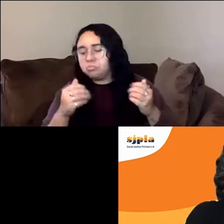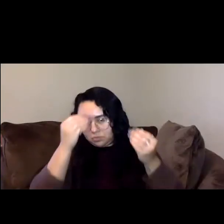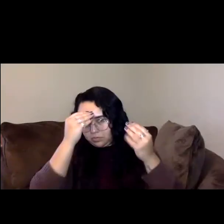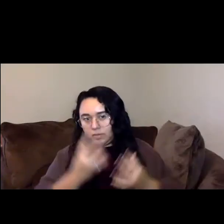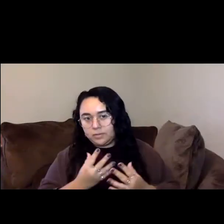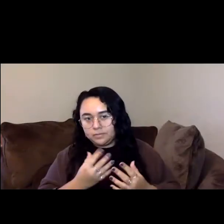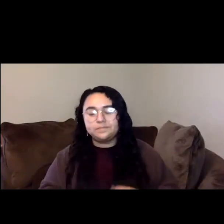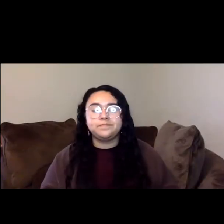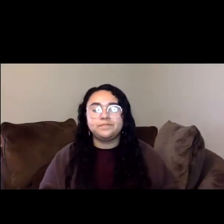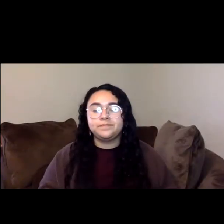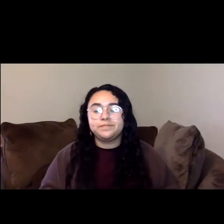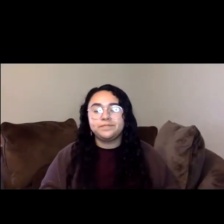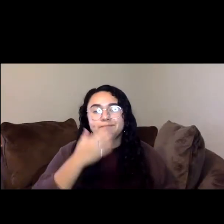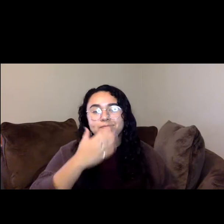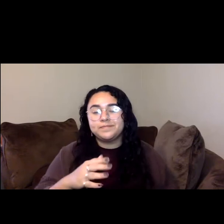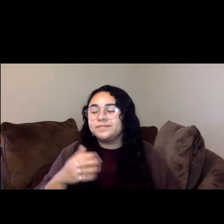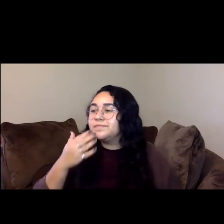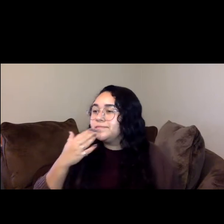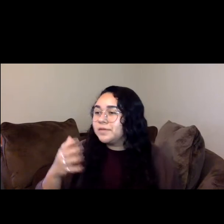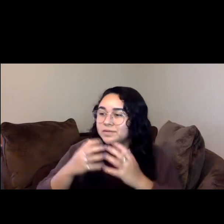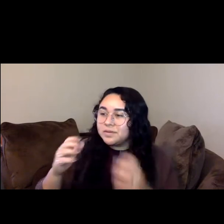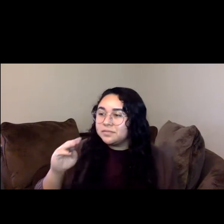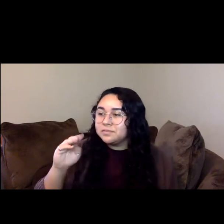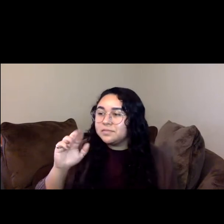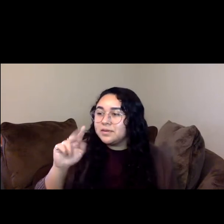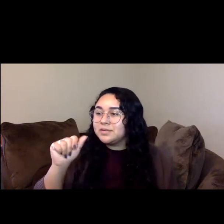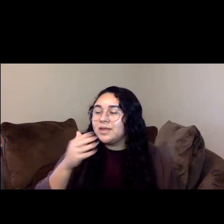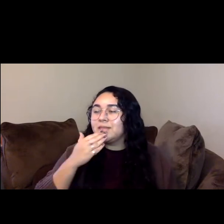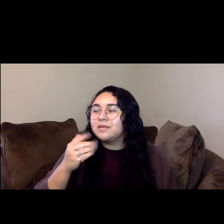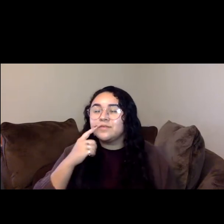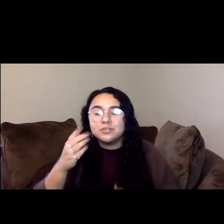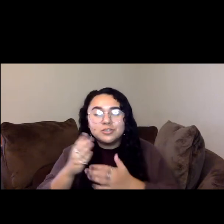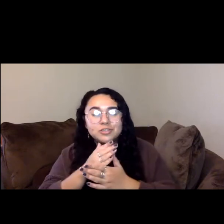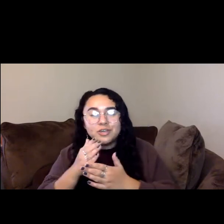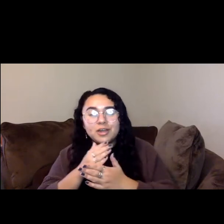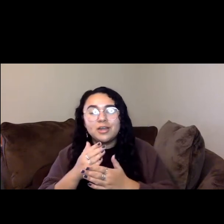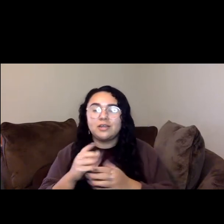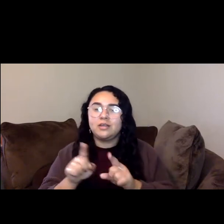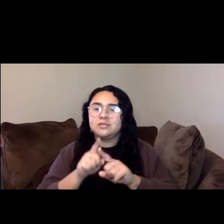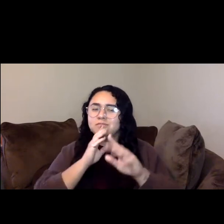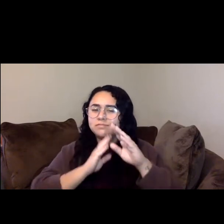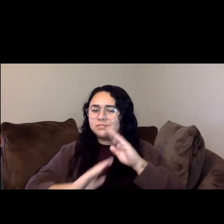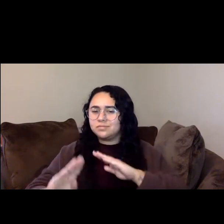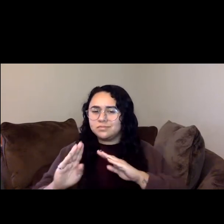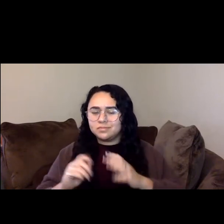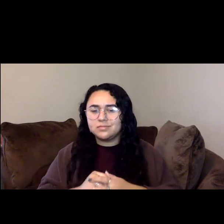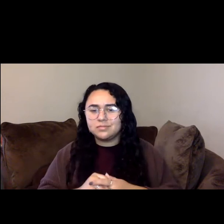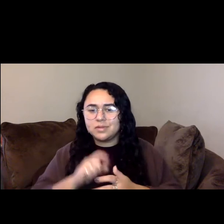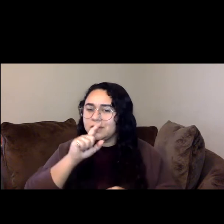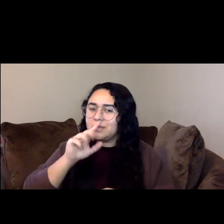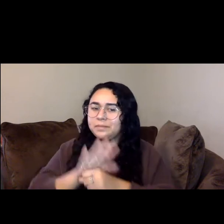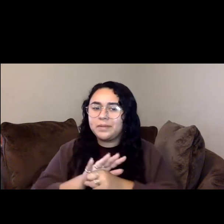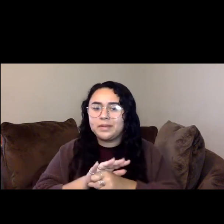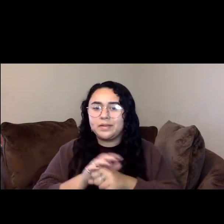much, Marta. Really grateful to you for sharing and just for the humility and the commitment to